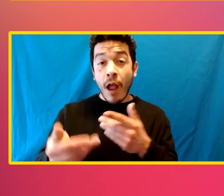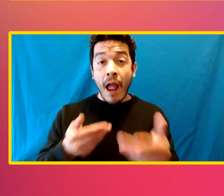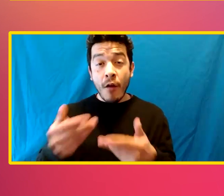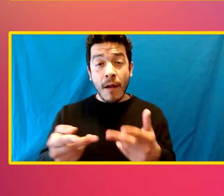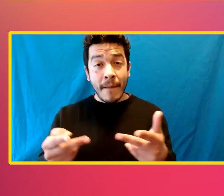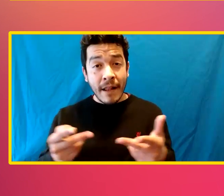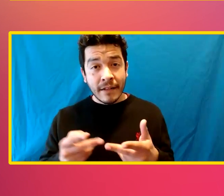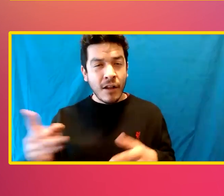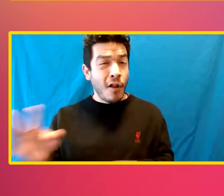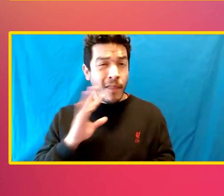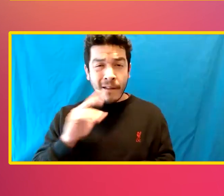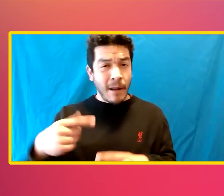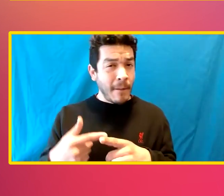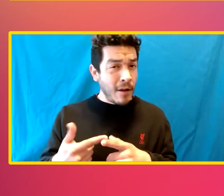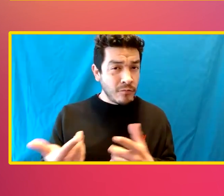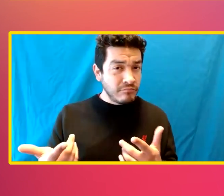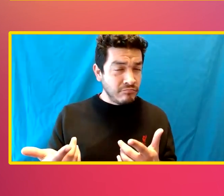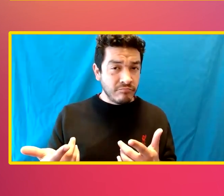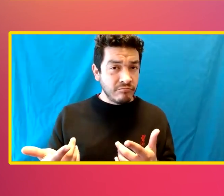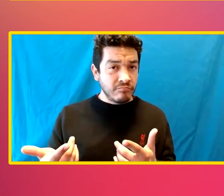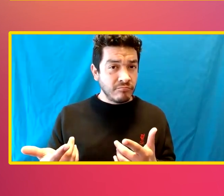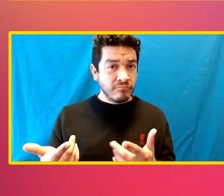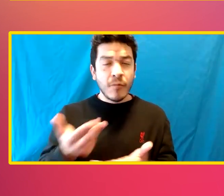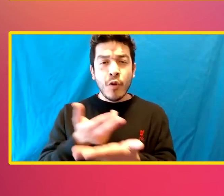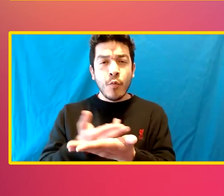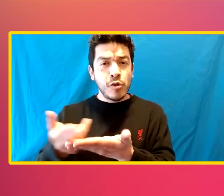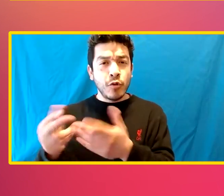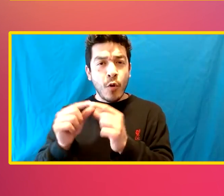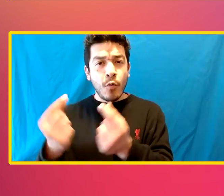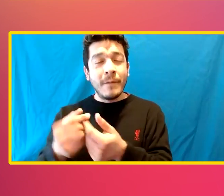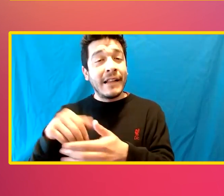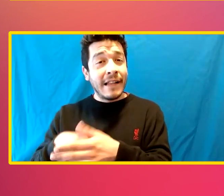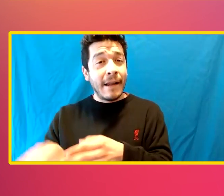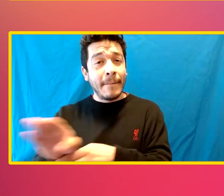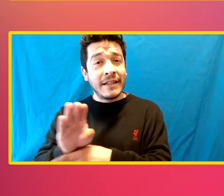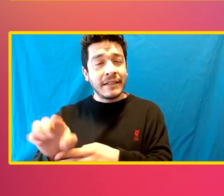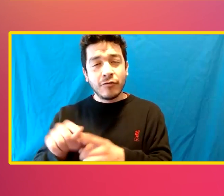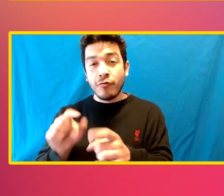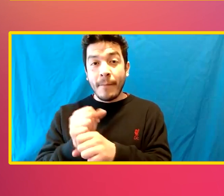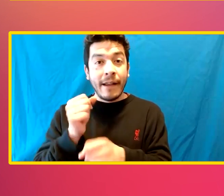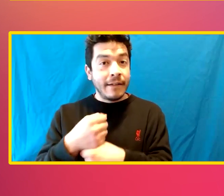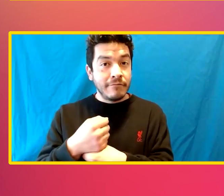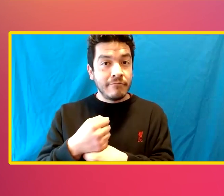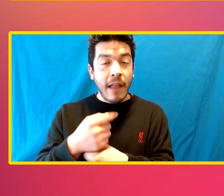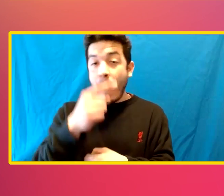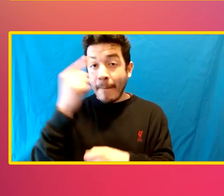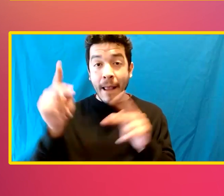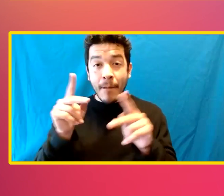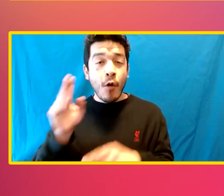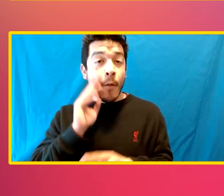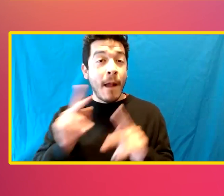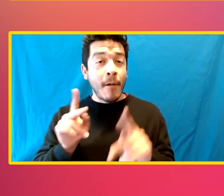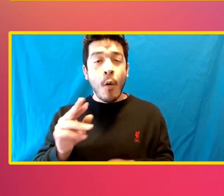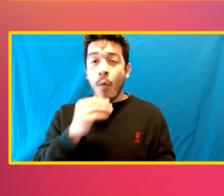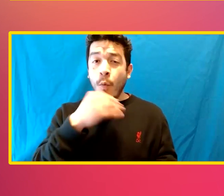They're talking about resource groups within a business, right? To make um, Black people or brown people